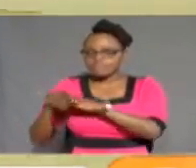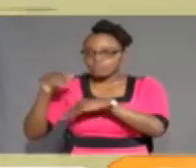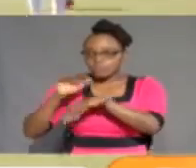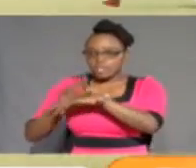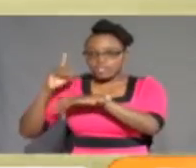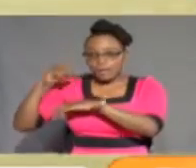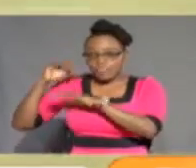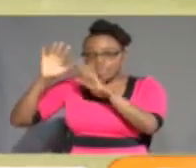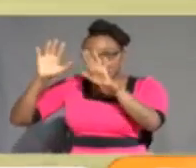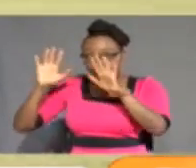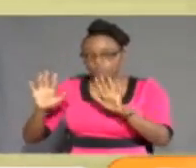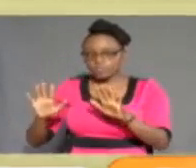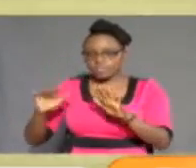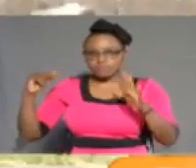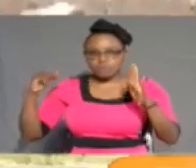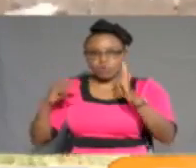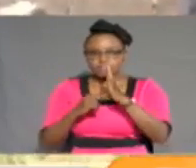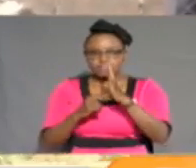the crucial point.